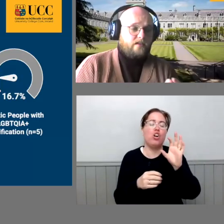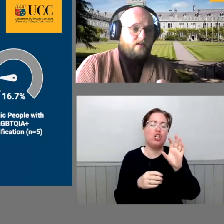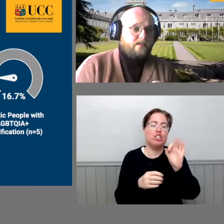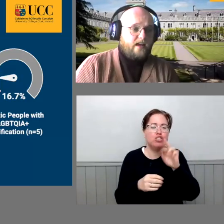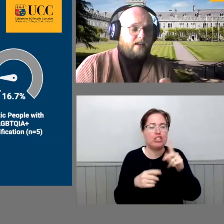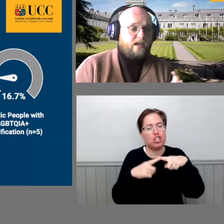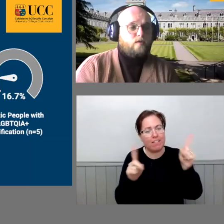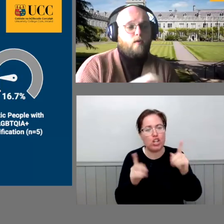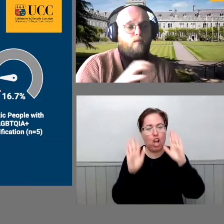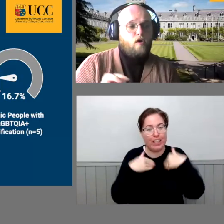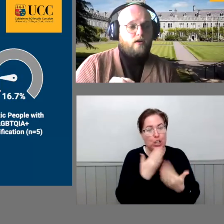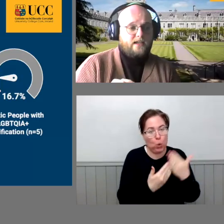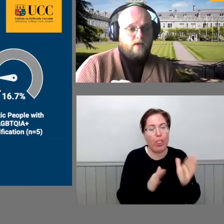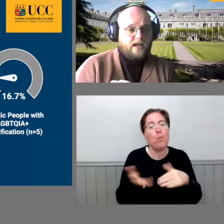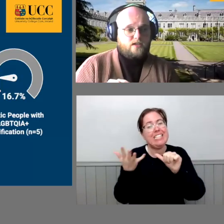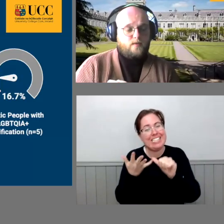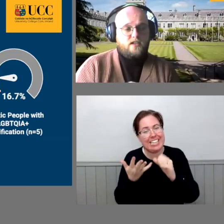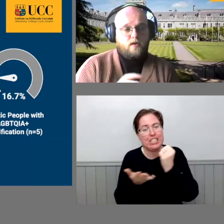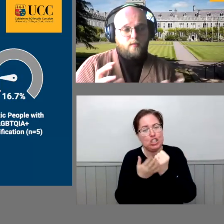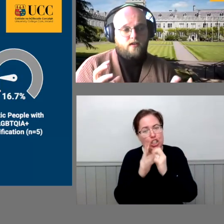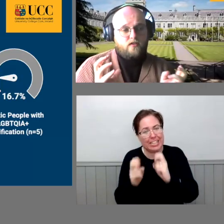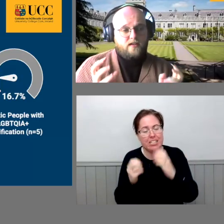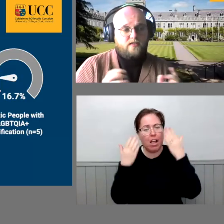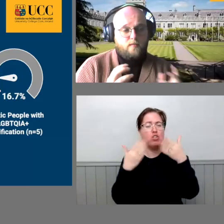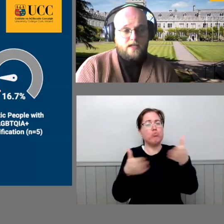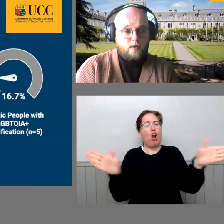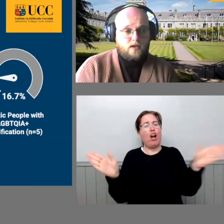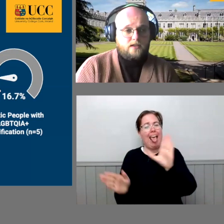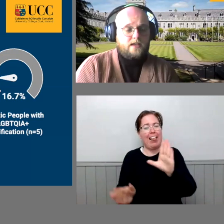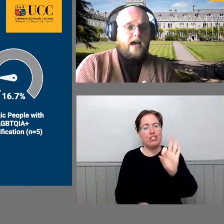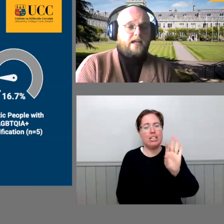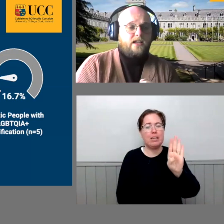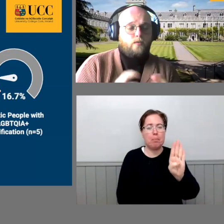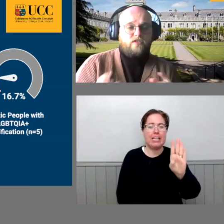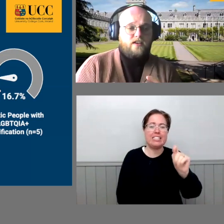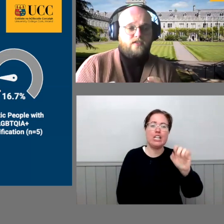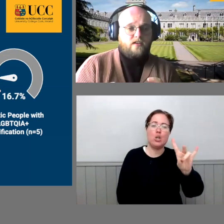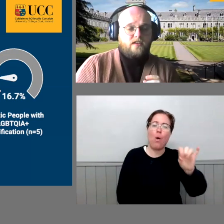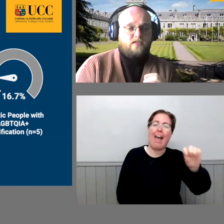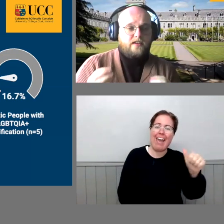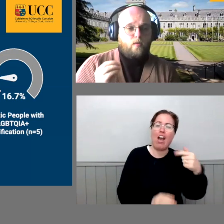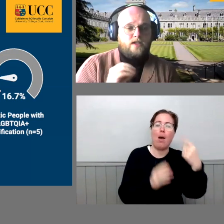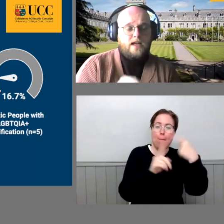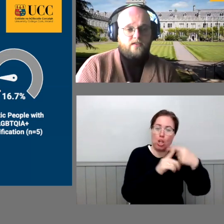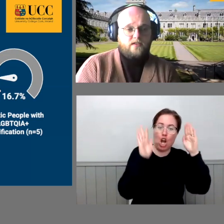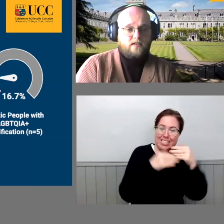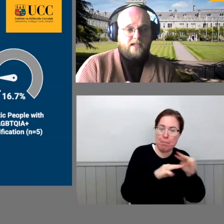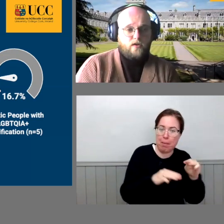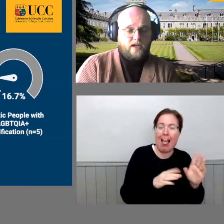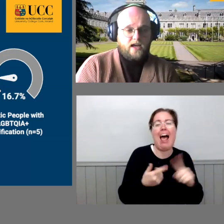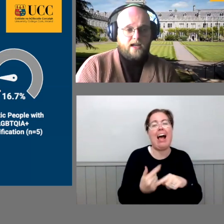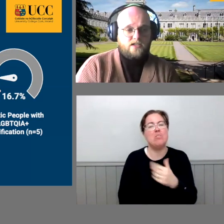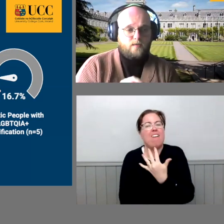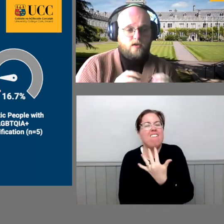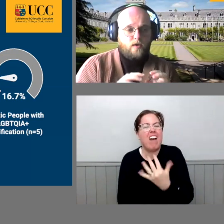was 6 studies then that looked more broadly at LGBTQIA plus autistic people. And then there was 5 studies that weren't